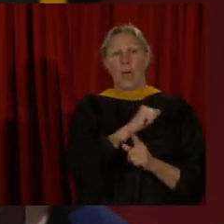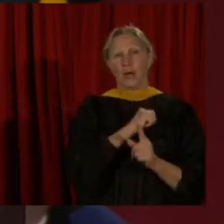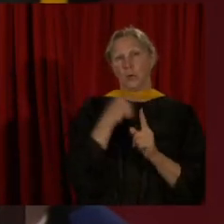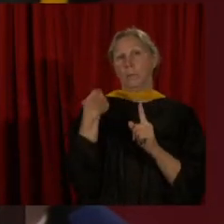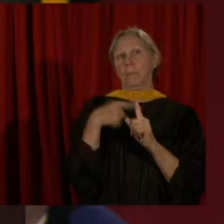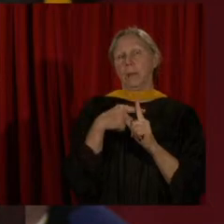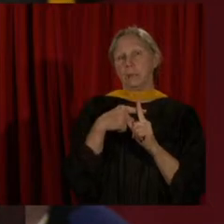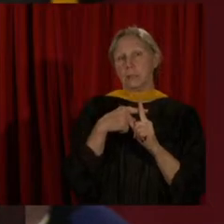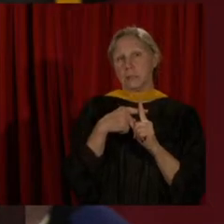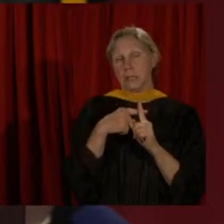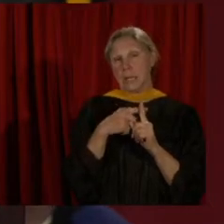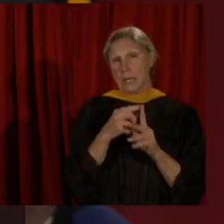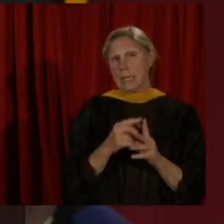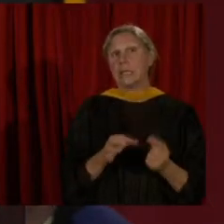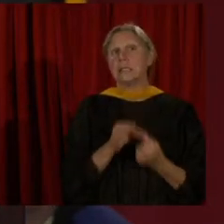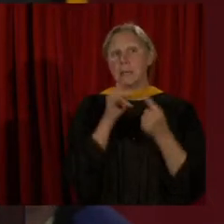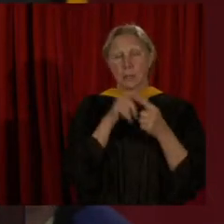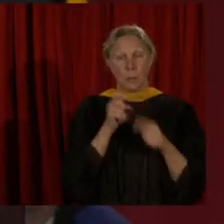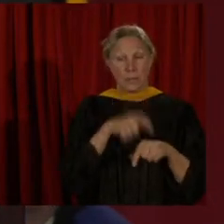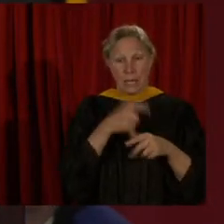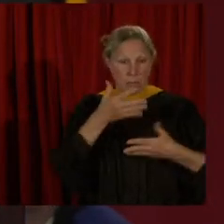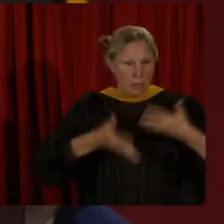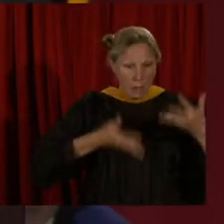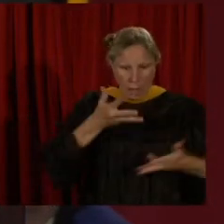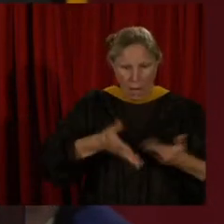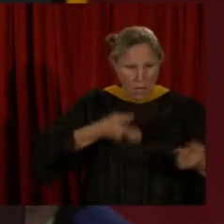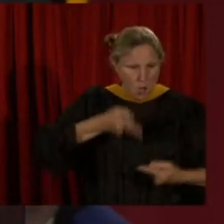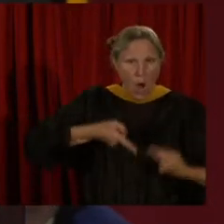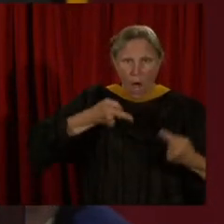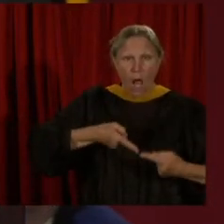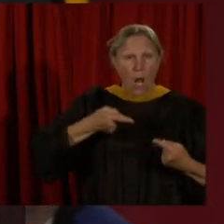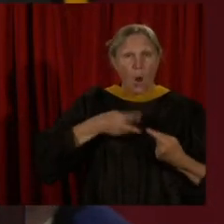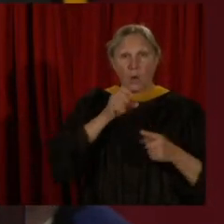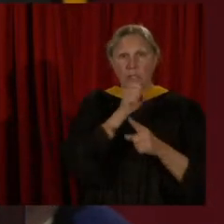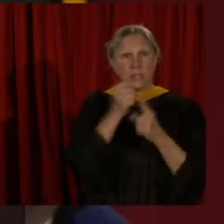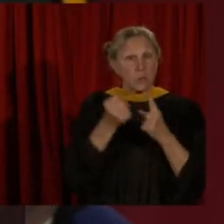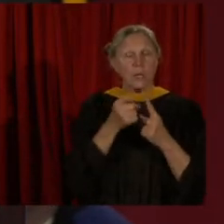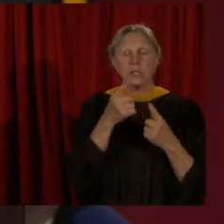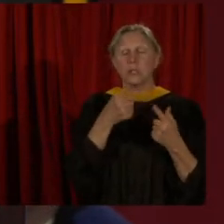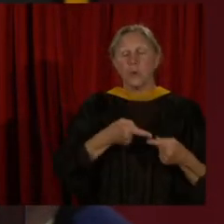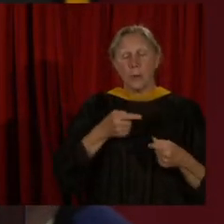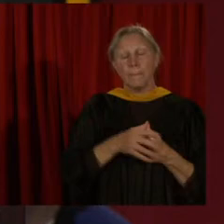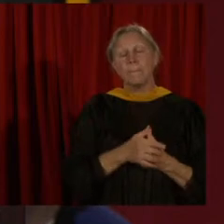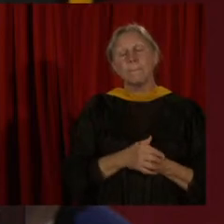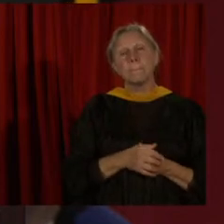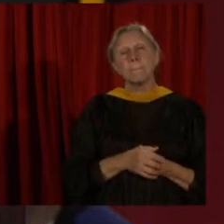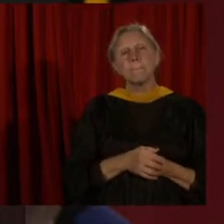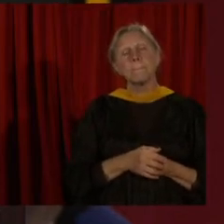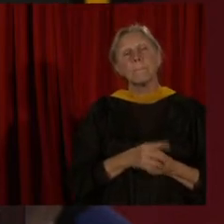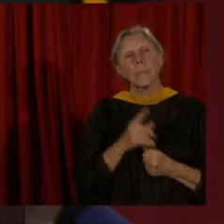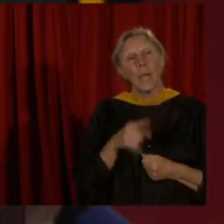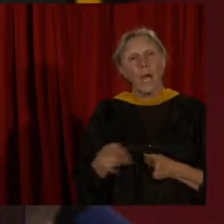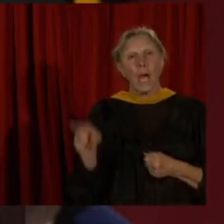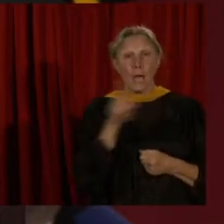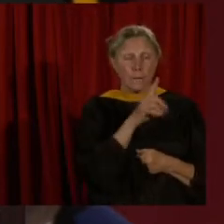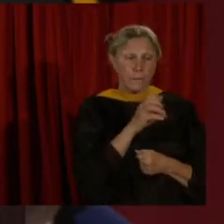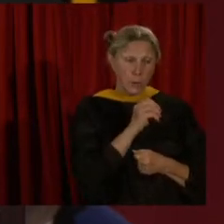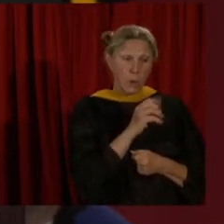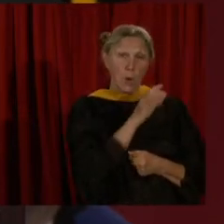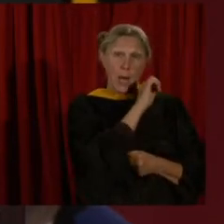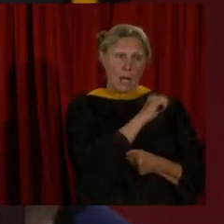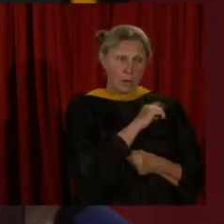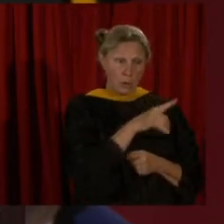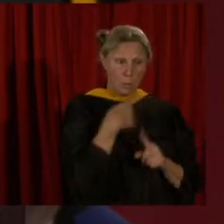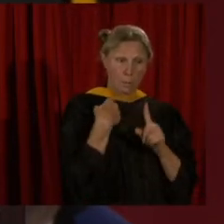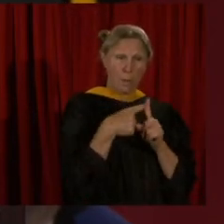attitude, especially in challenging times or situations. When you are a positive presence at your